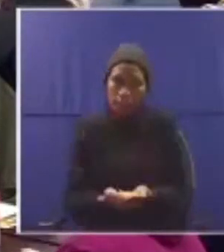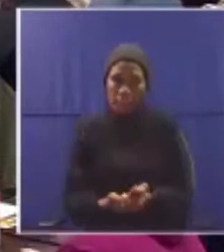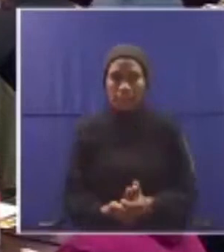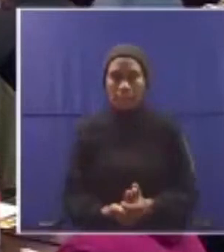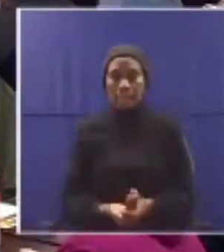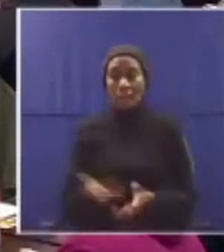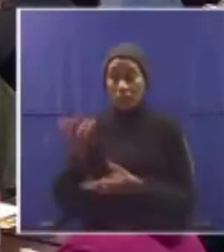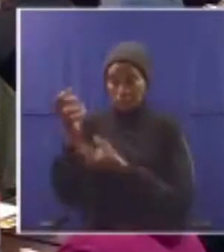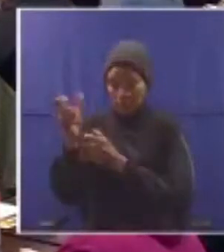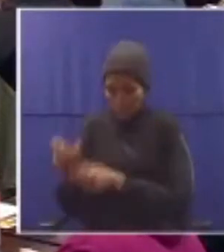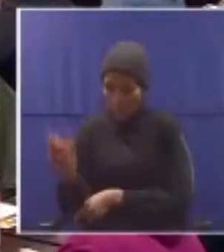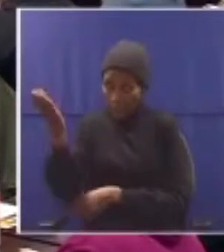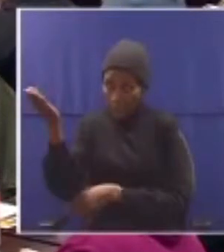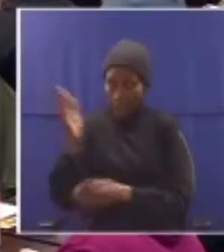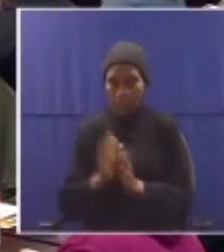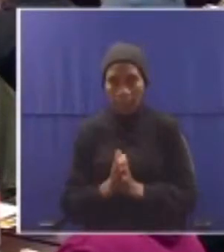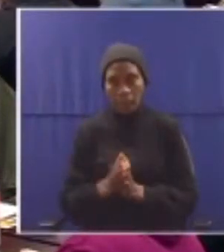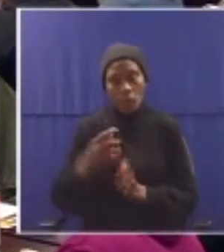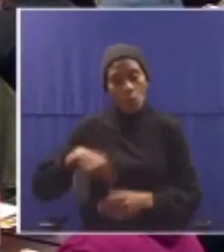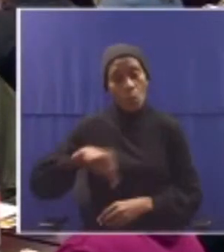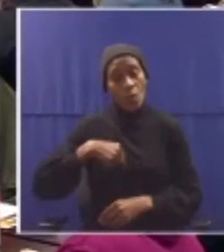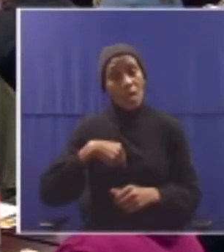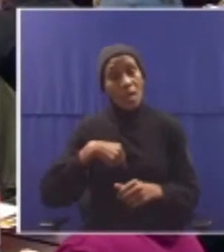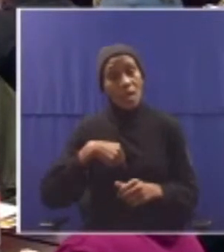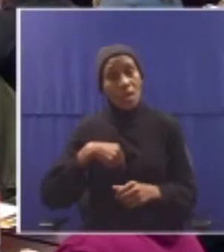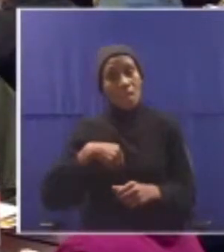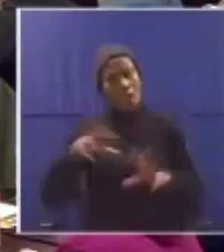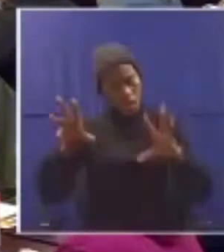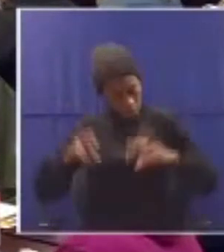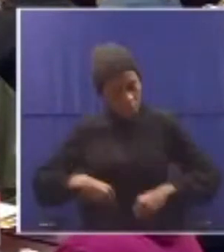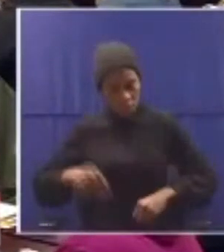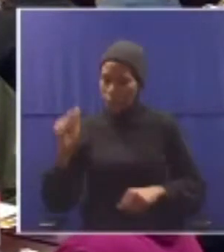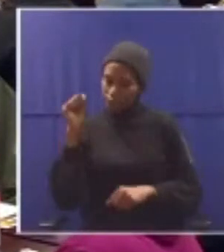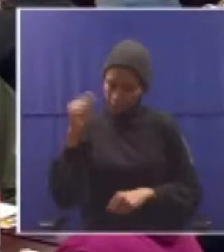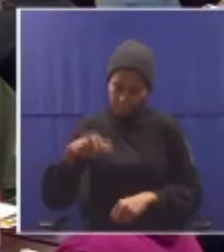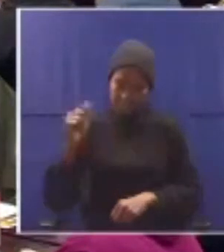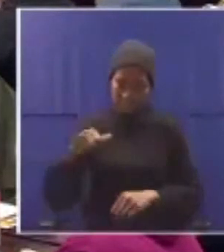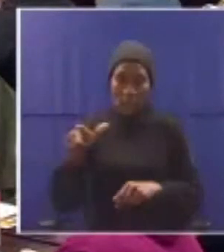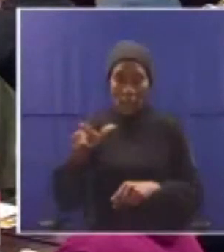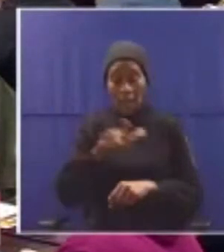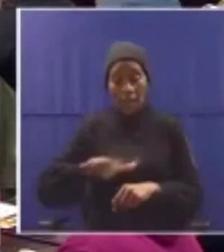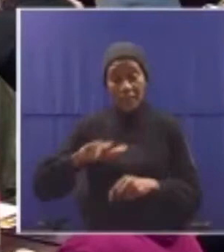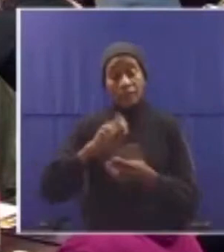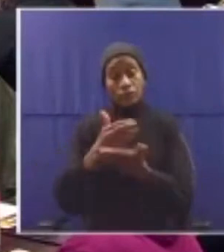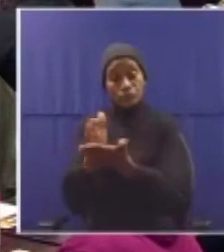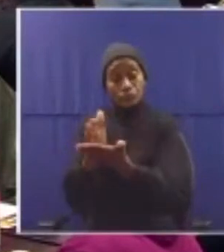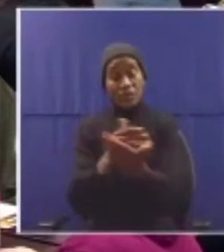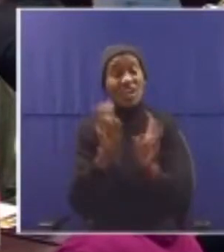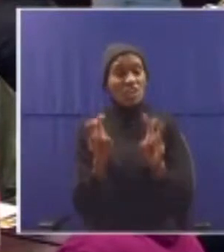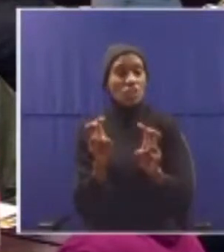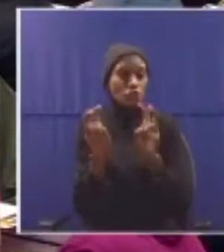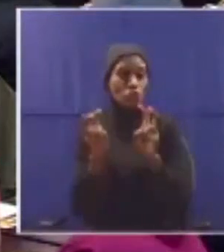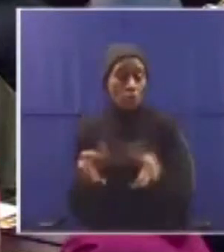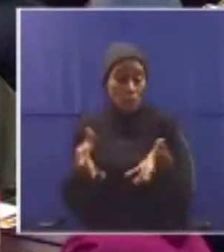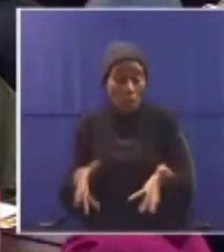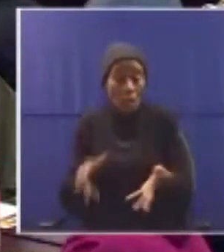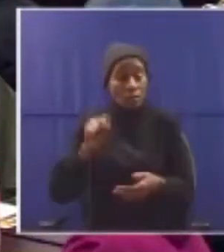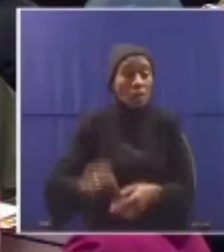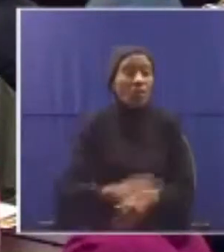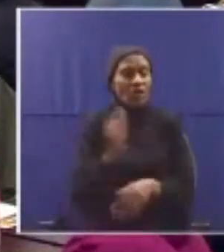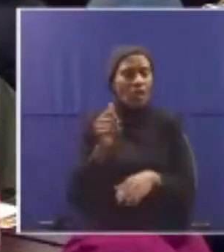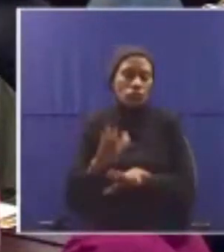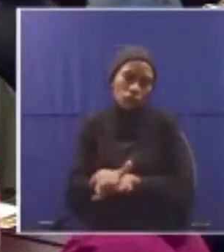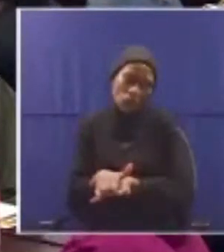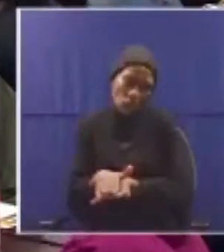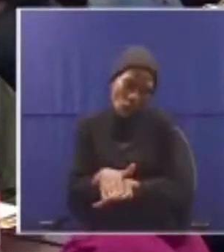Honorable Speaker, we are the first to acknowledge that the pace of land reform in the country has been